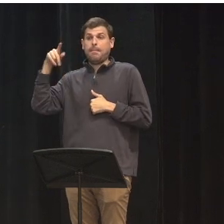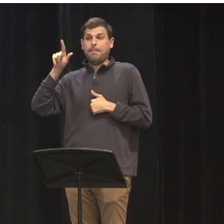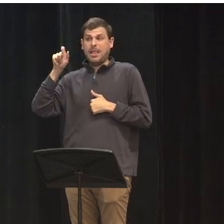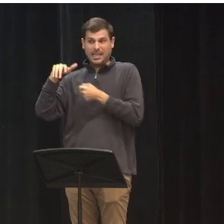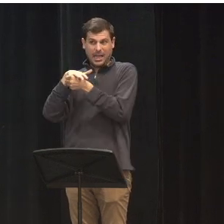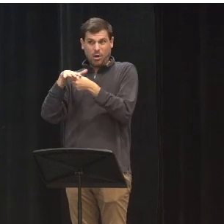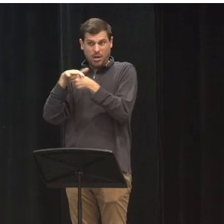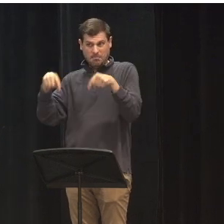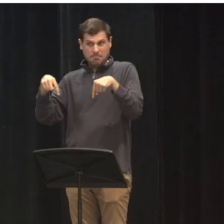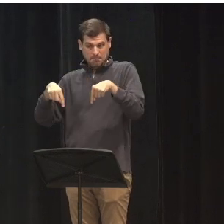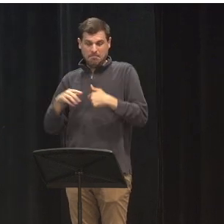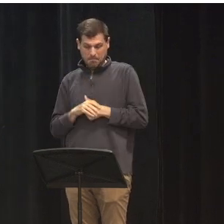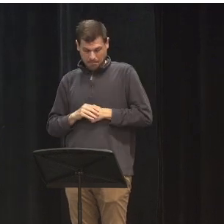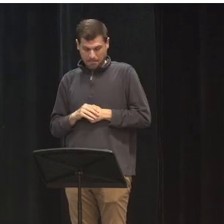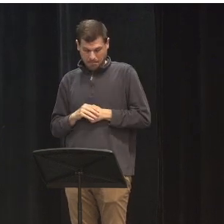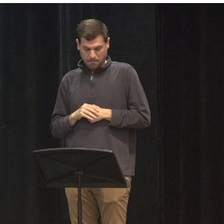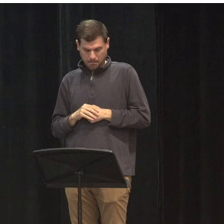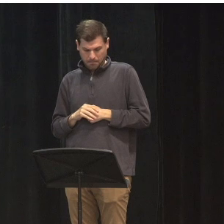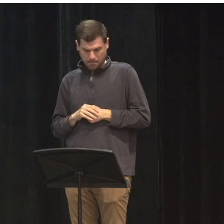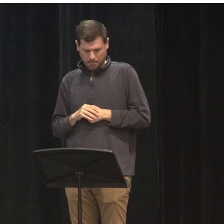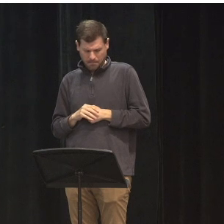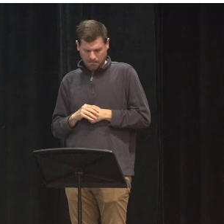Battery and